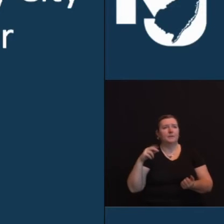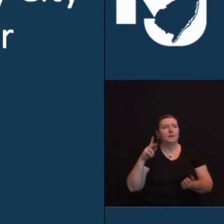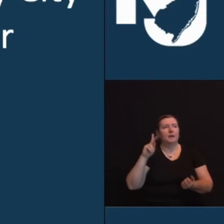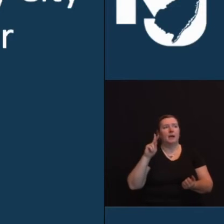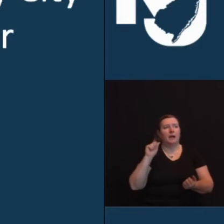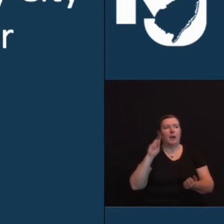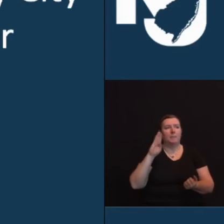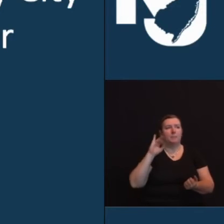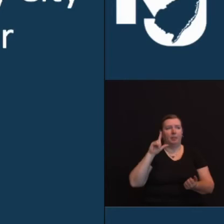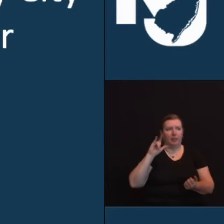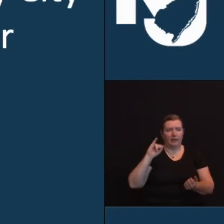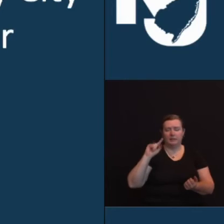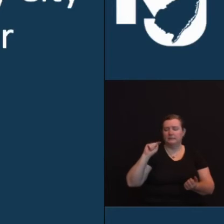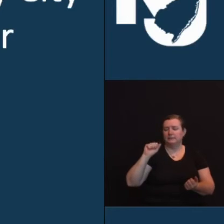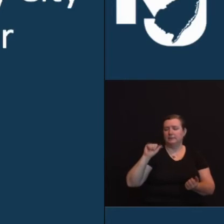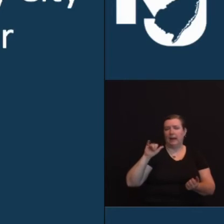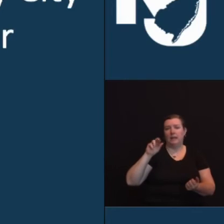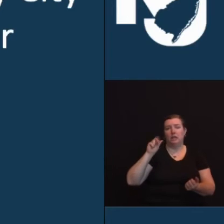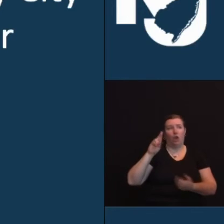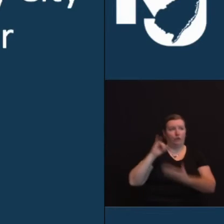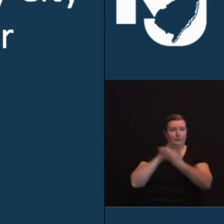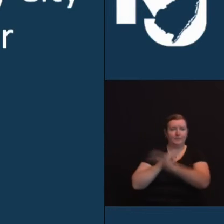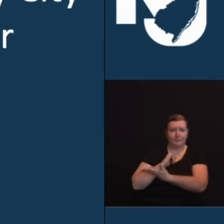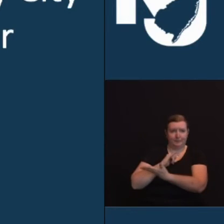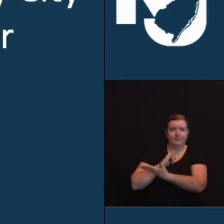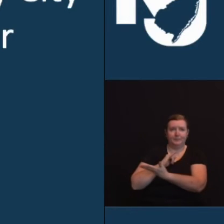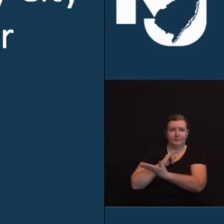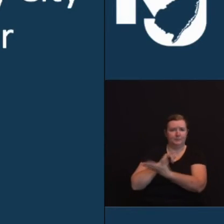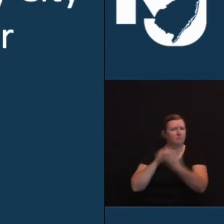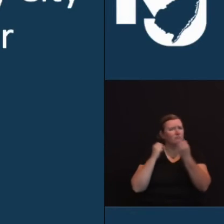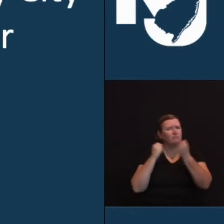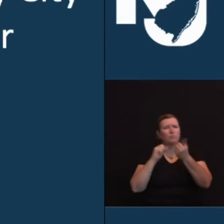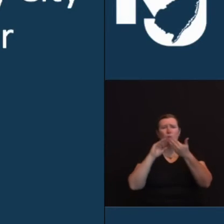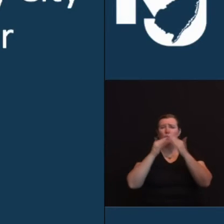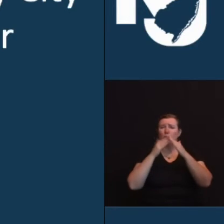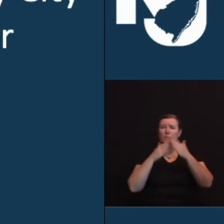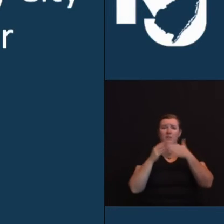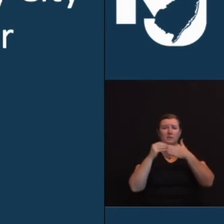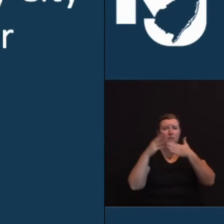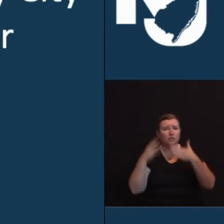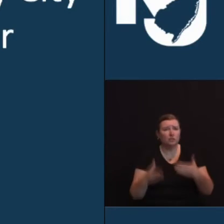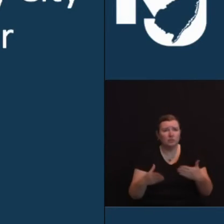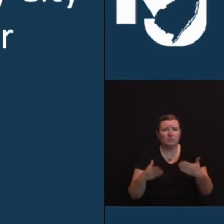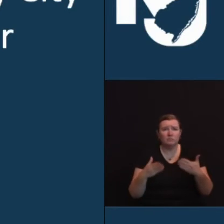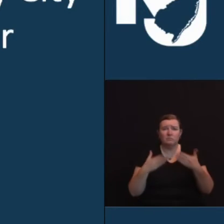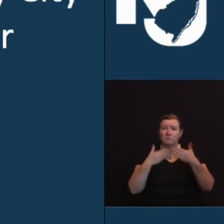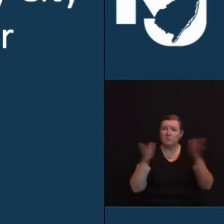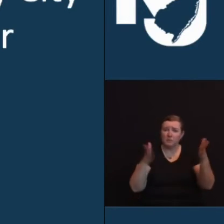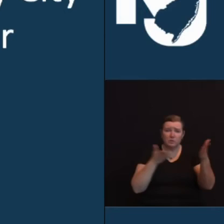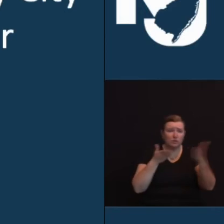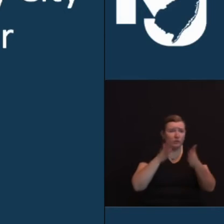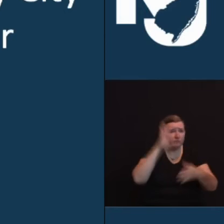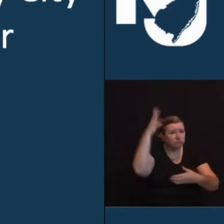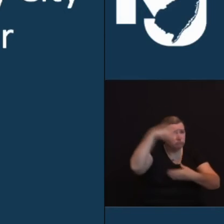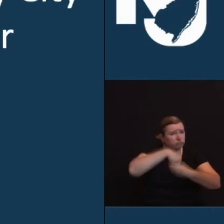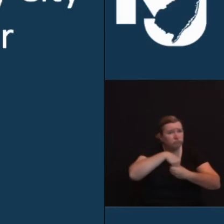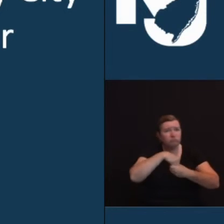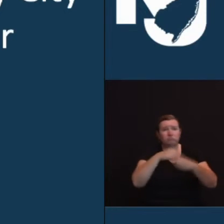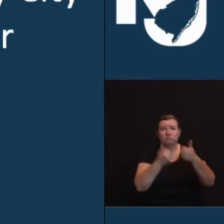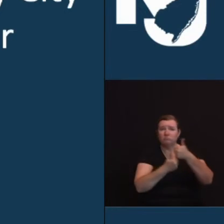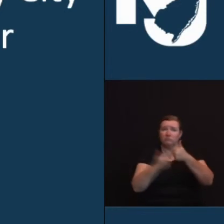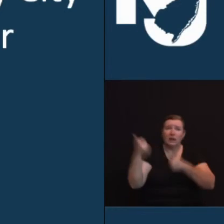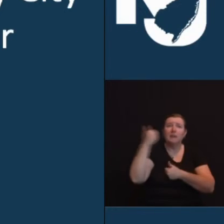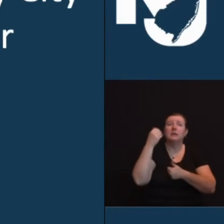leader in the truest sense, and among his many roles in public service, he was also the head of the Jersey City